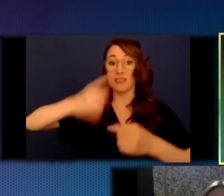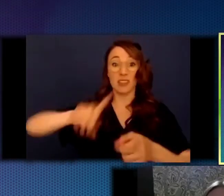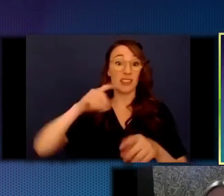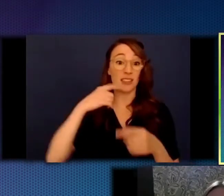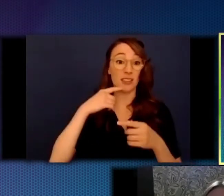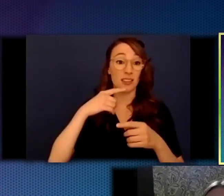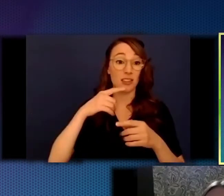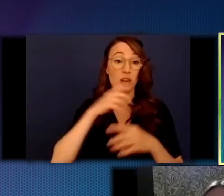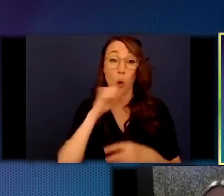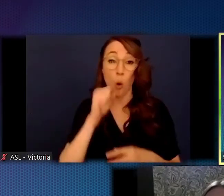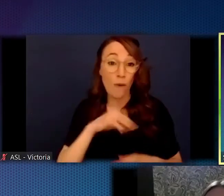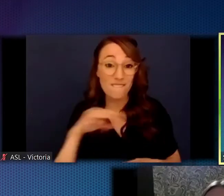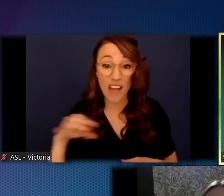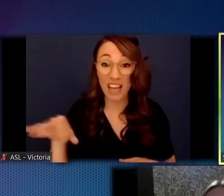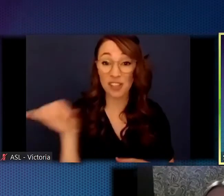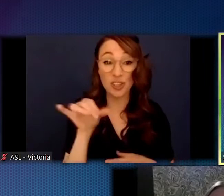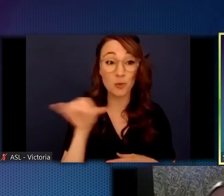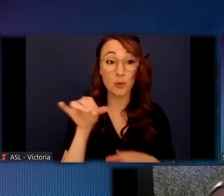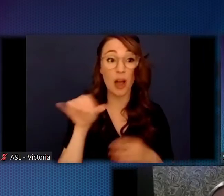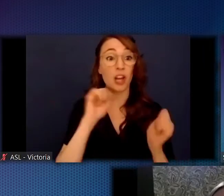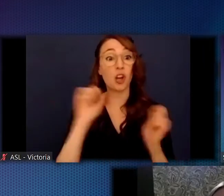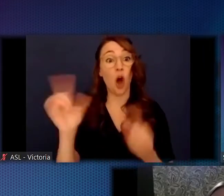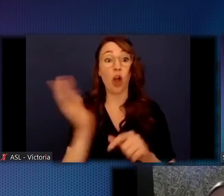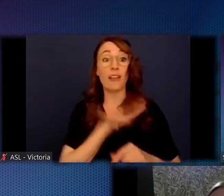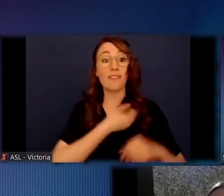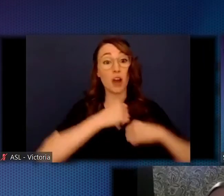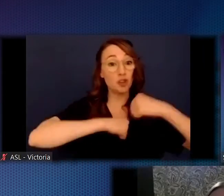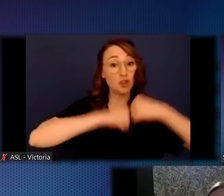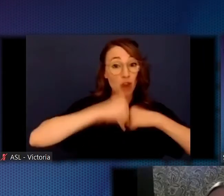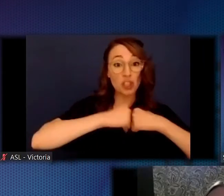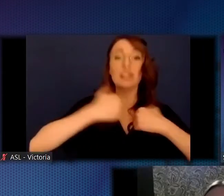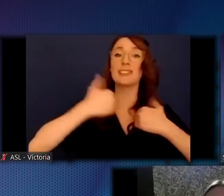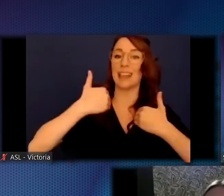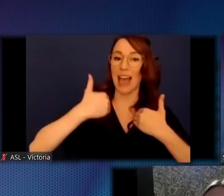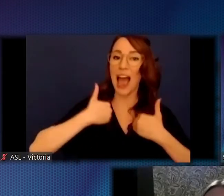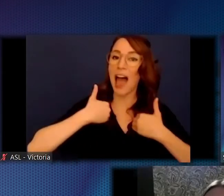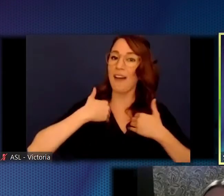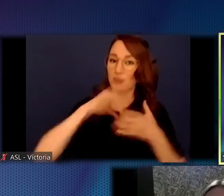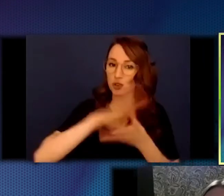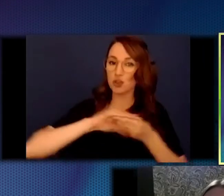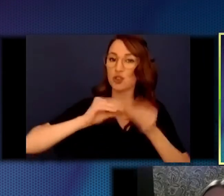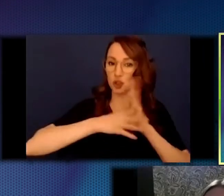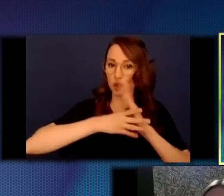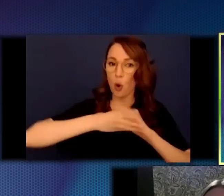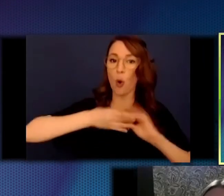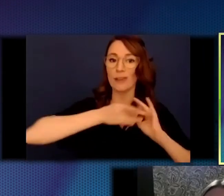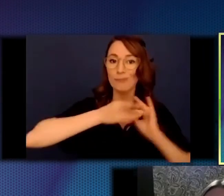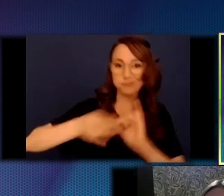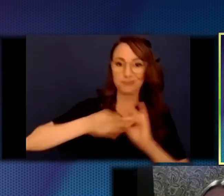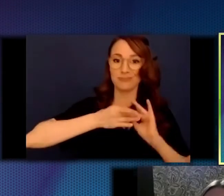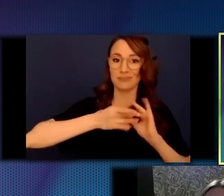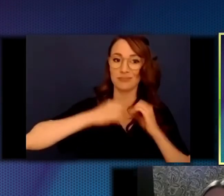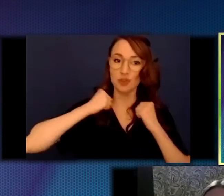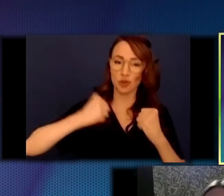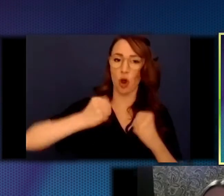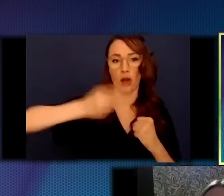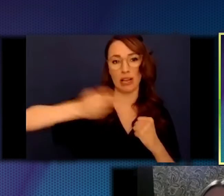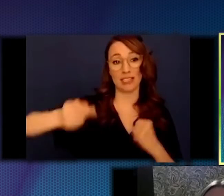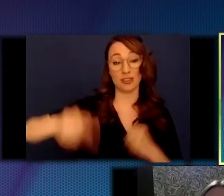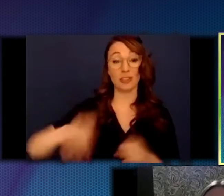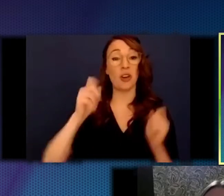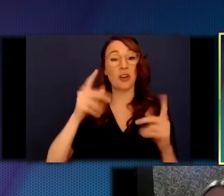tale to tell. Look at that beautiful building. All right, I am going to end this polling, and it looks